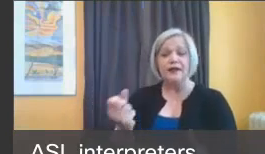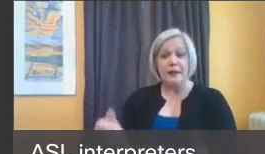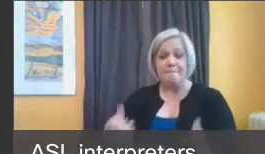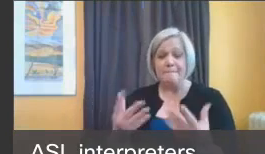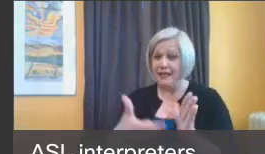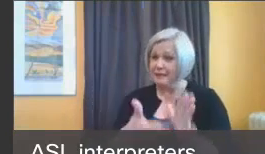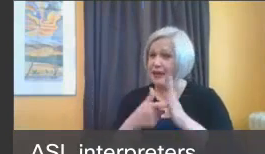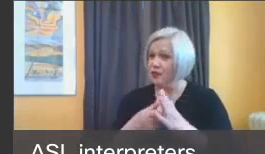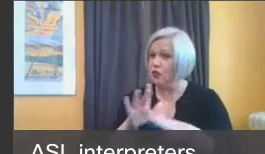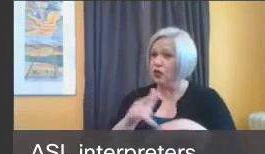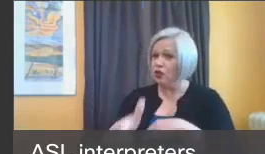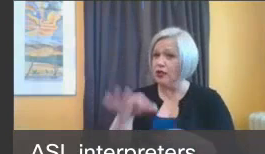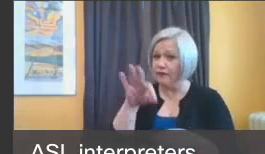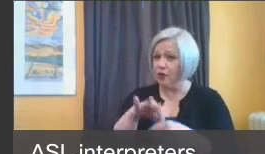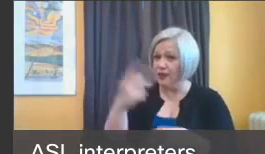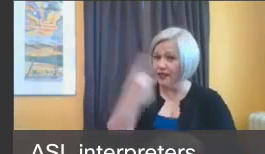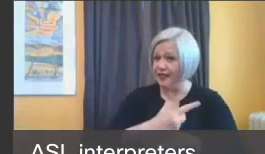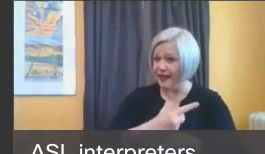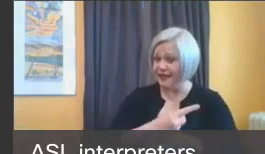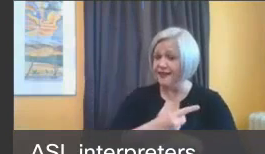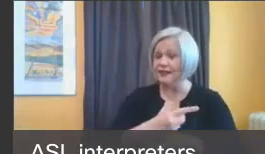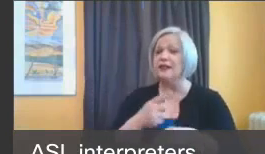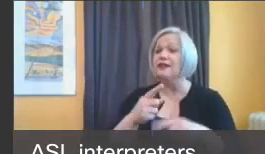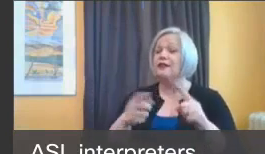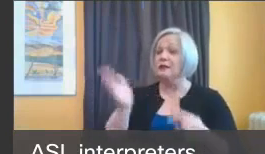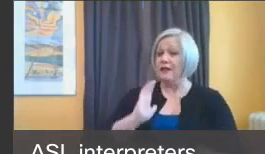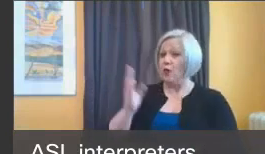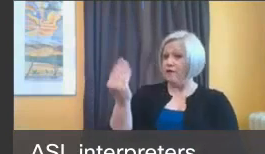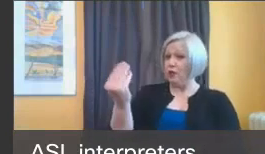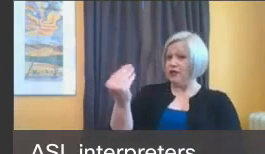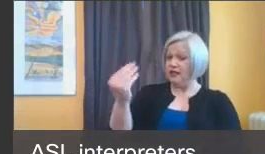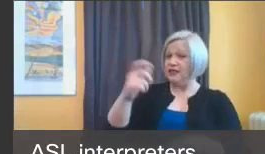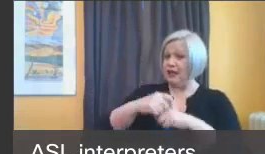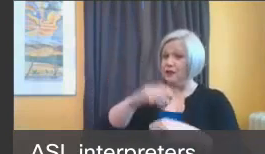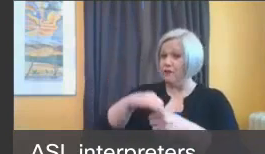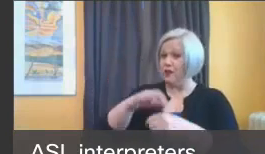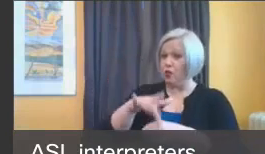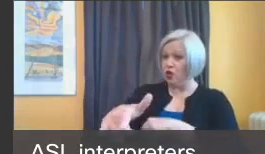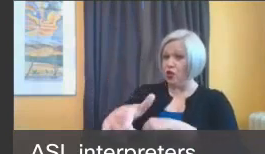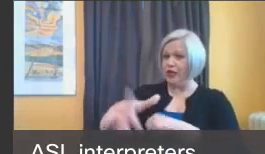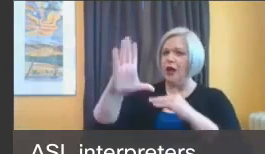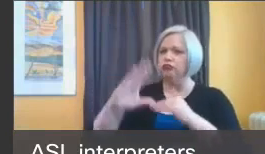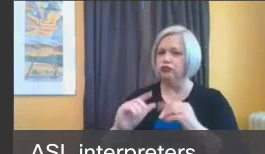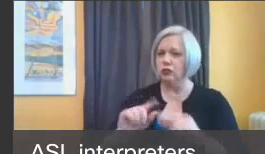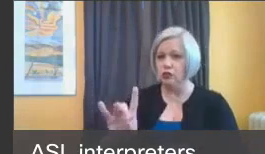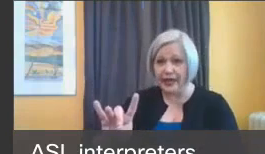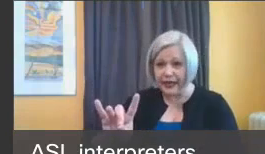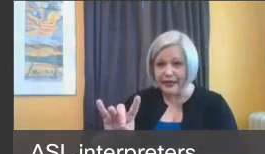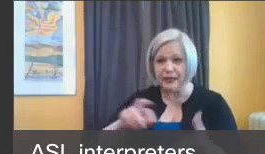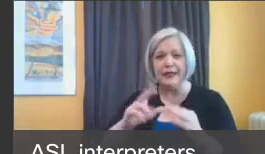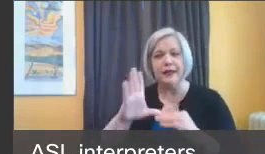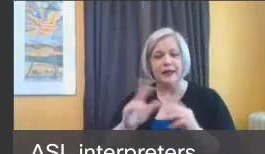mandatory early voting days, but these days were reduced from 14 to 8, putting further pressure on election day turnout and